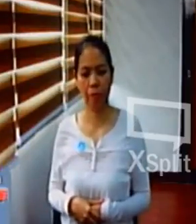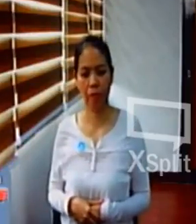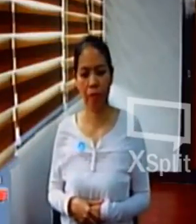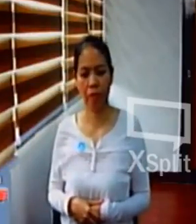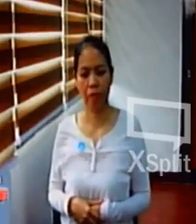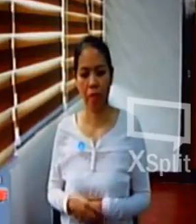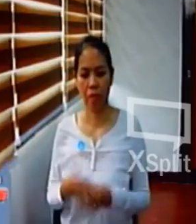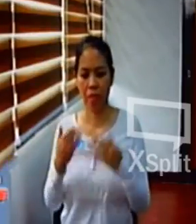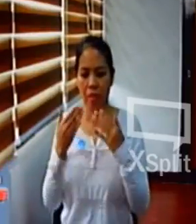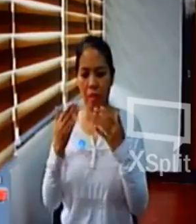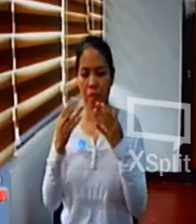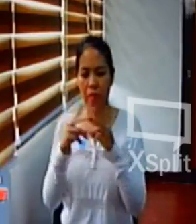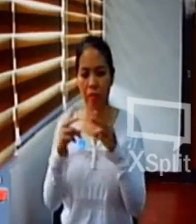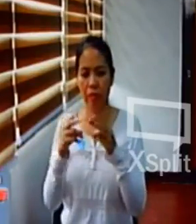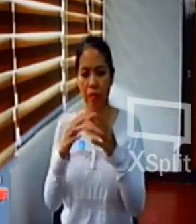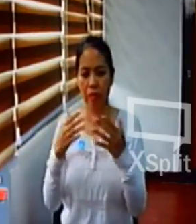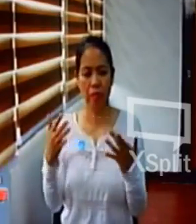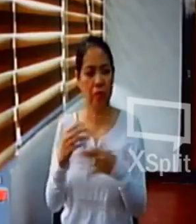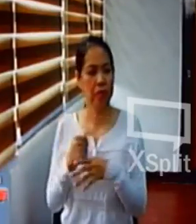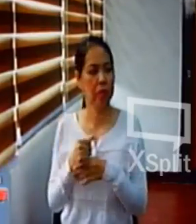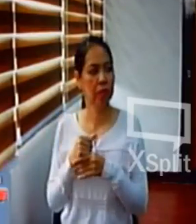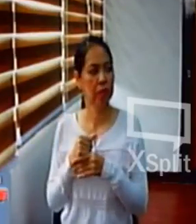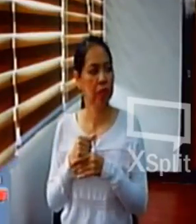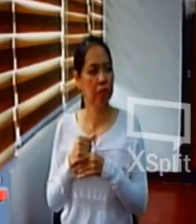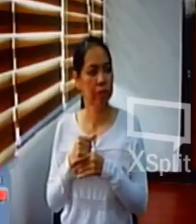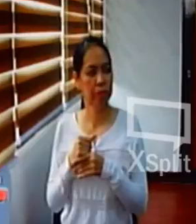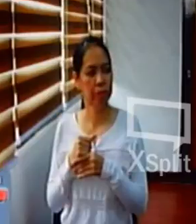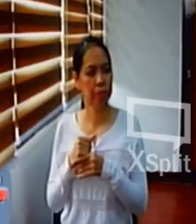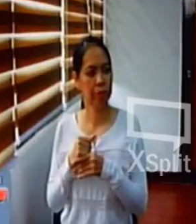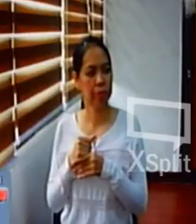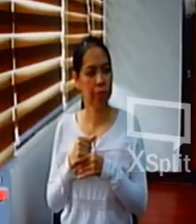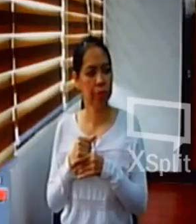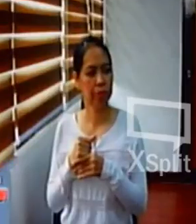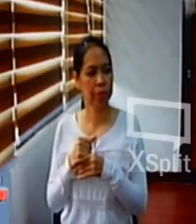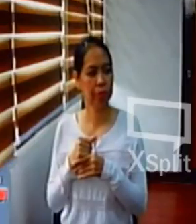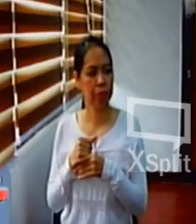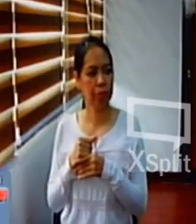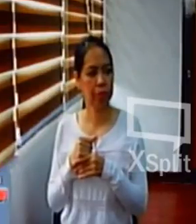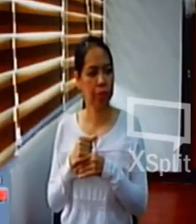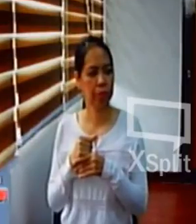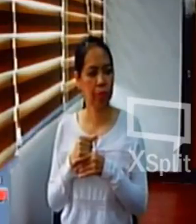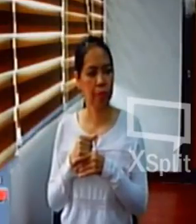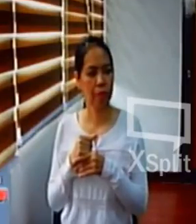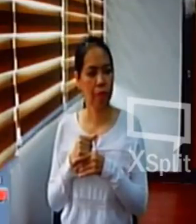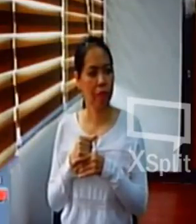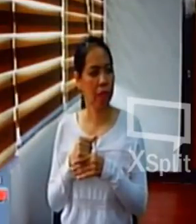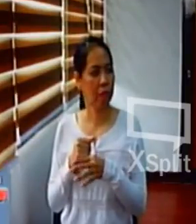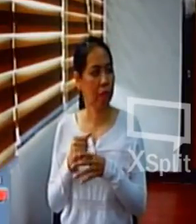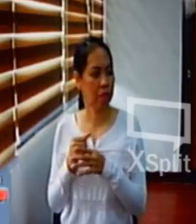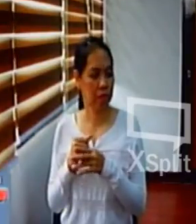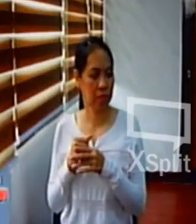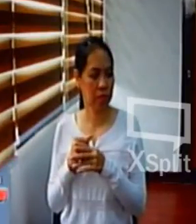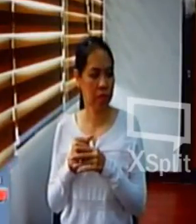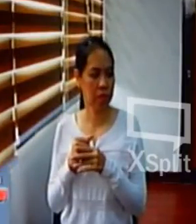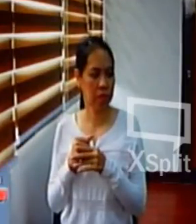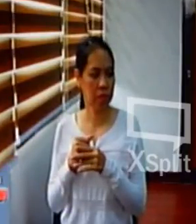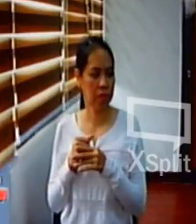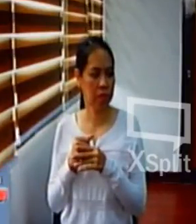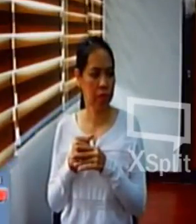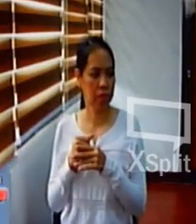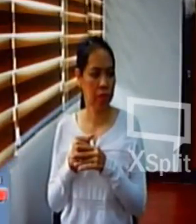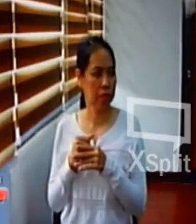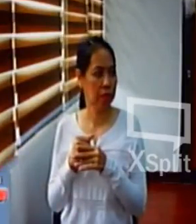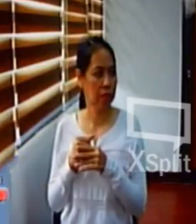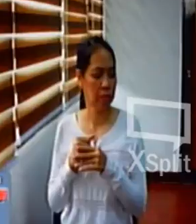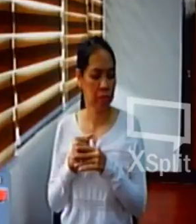Thank you very much, Yusek Serrano. There's a witness who will be testifying via Skype.